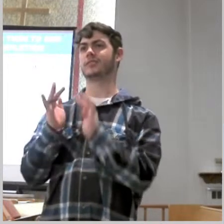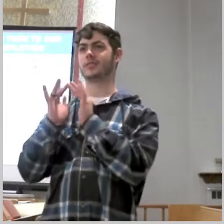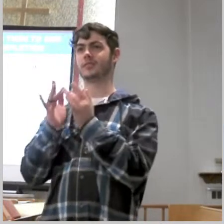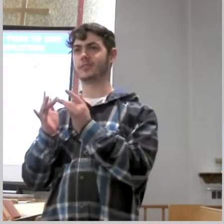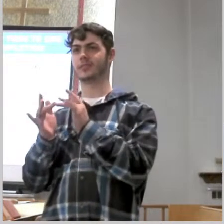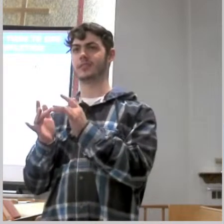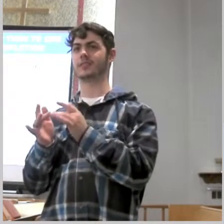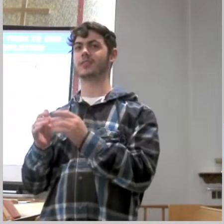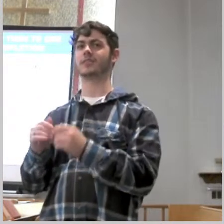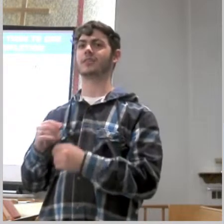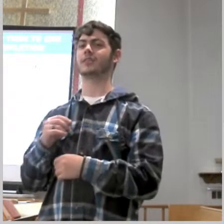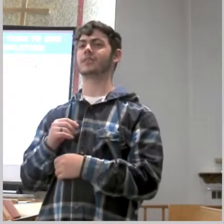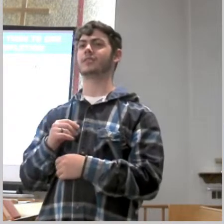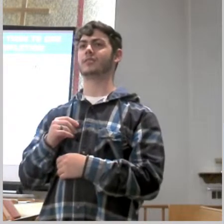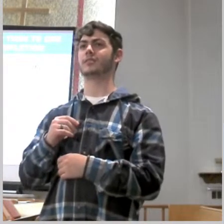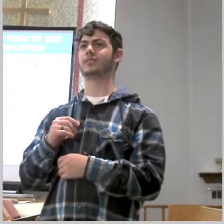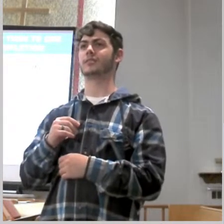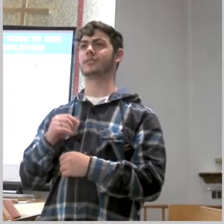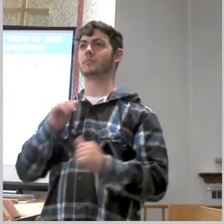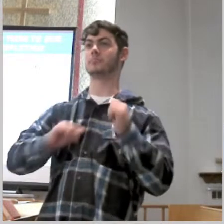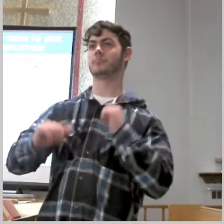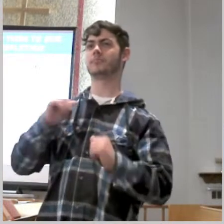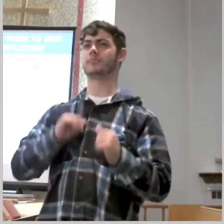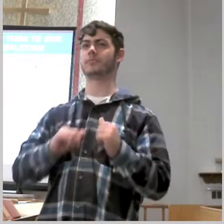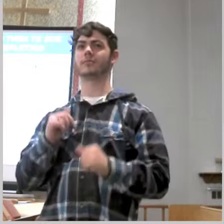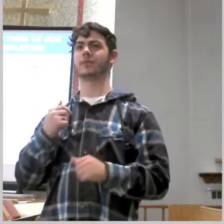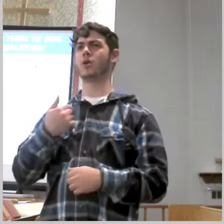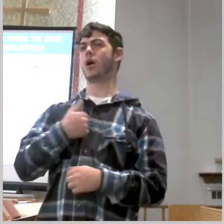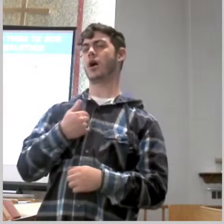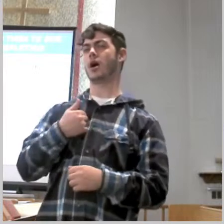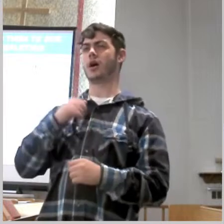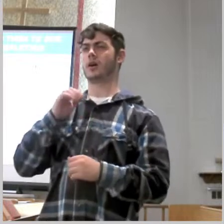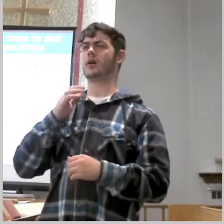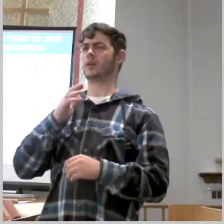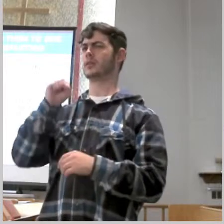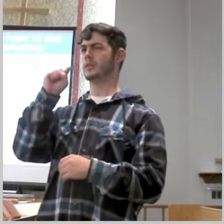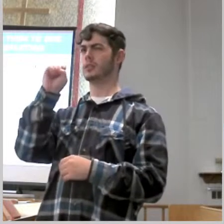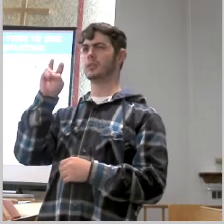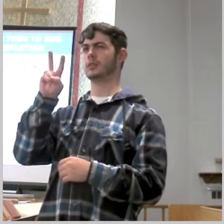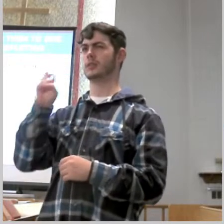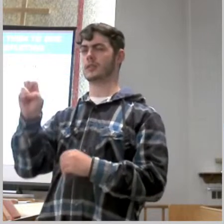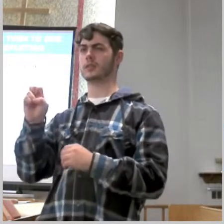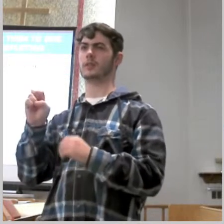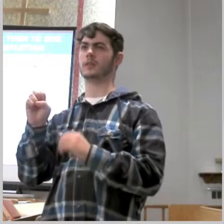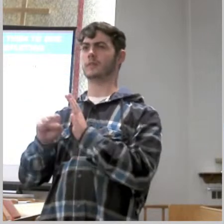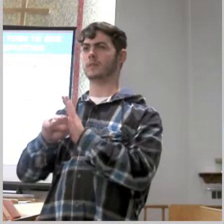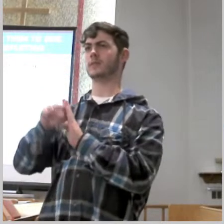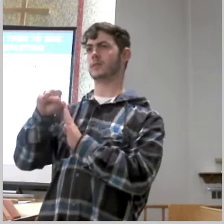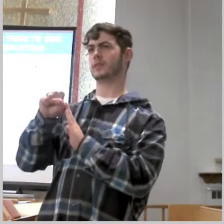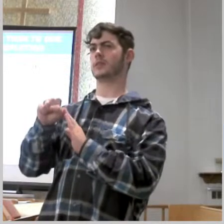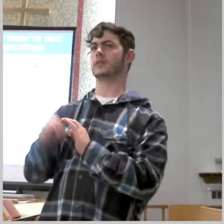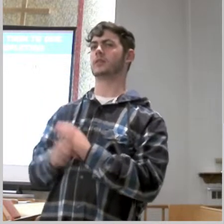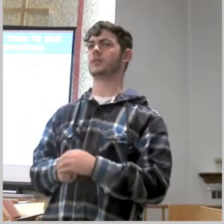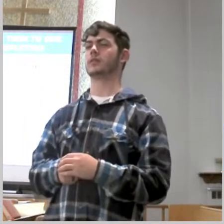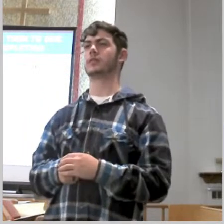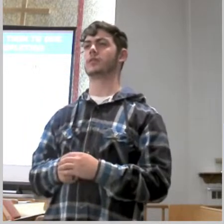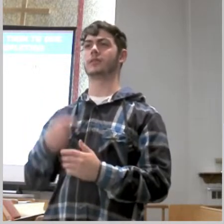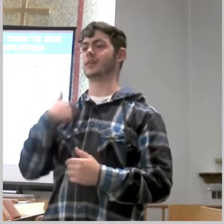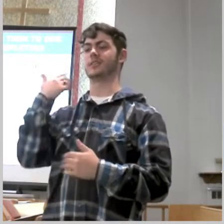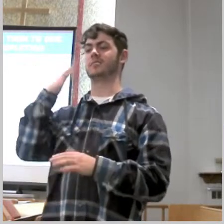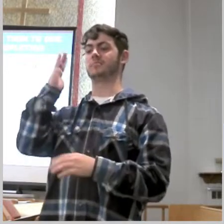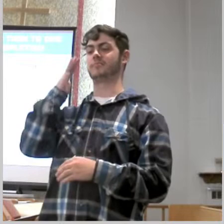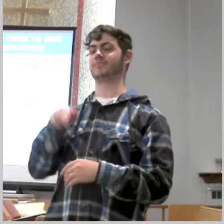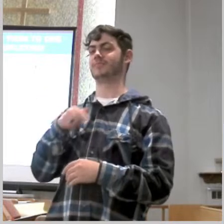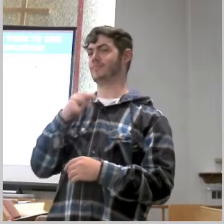Sometimes I get that. They're like, hey, you know, from Steve Sr., oh, look at these pictures I got of you the other day. And I already know that that's